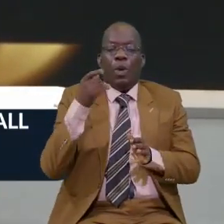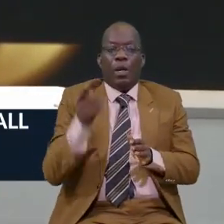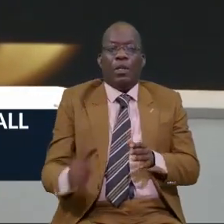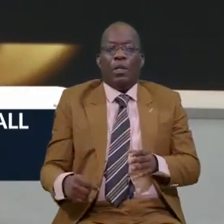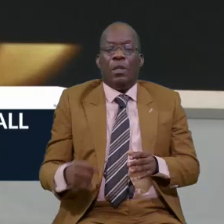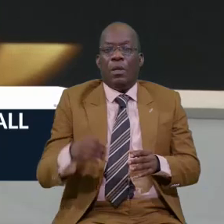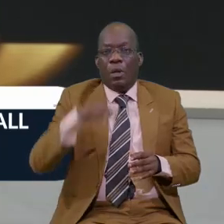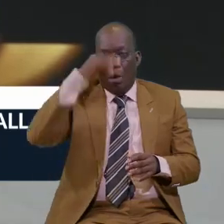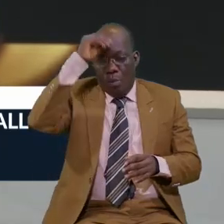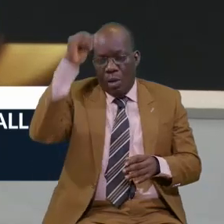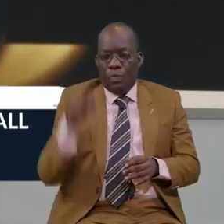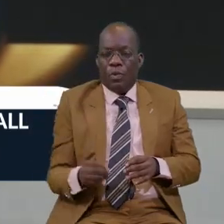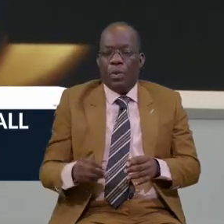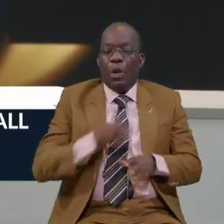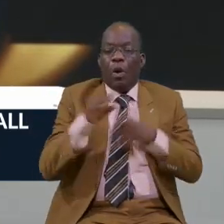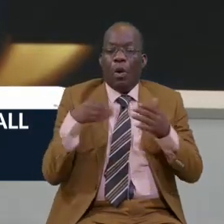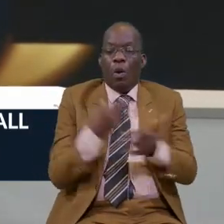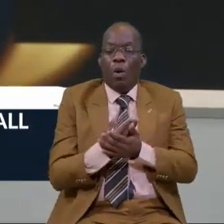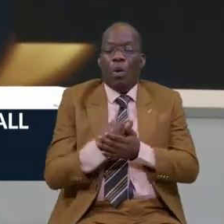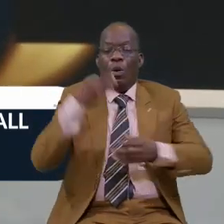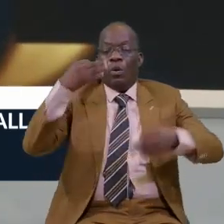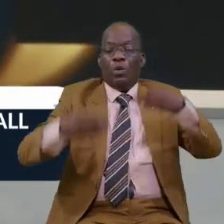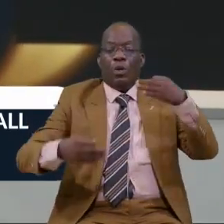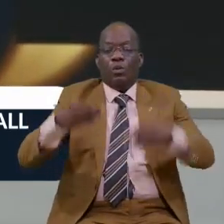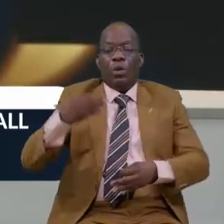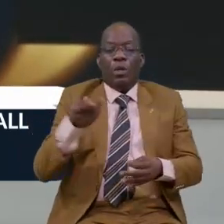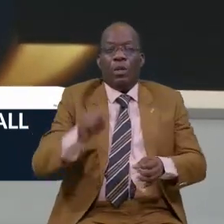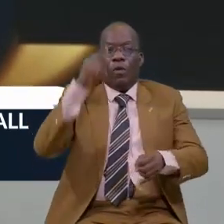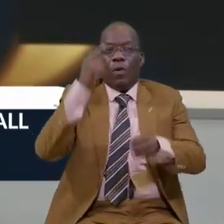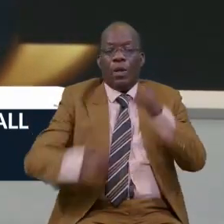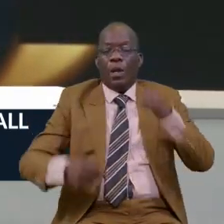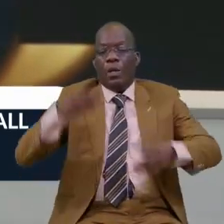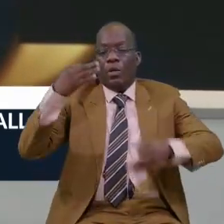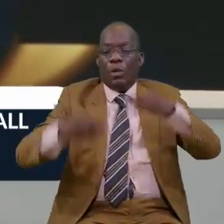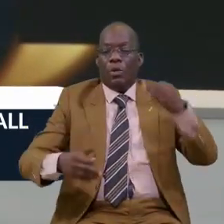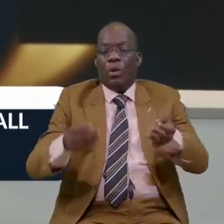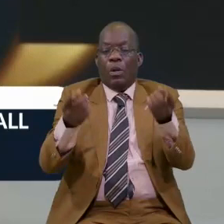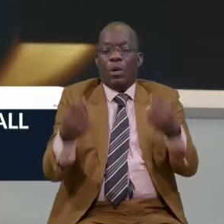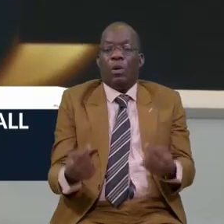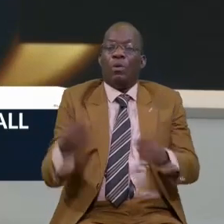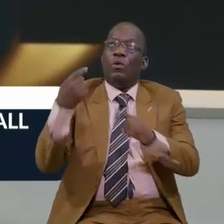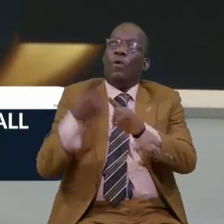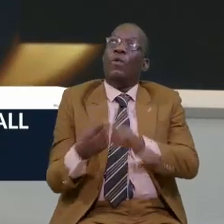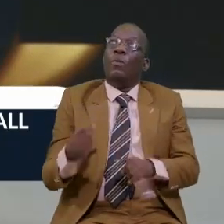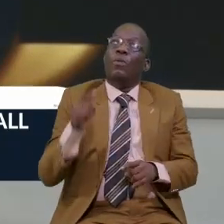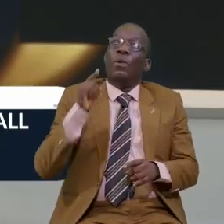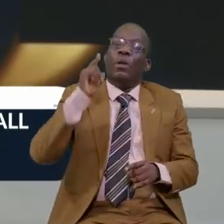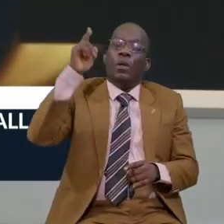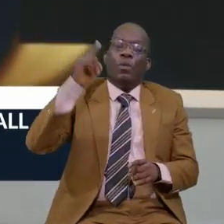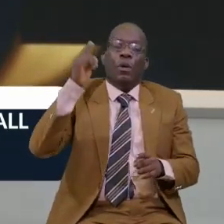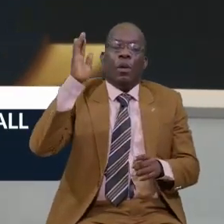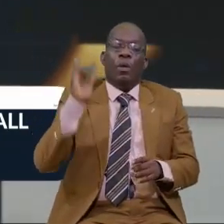man. All judgment, the final sentence, comes from him. He says, by that